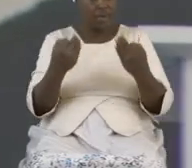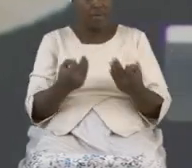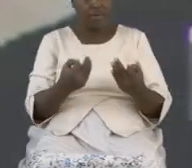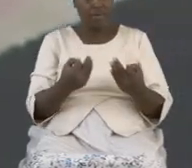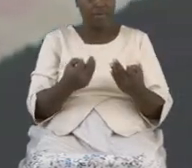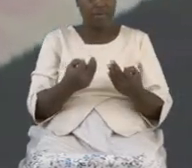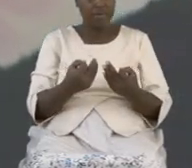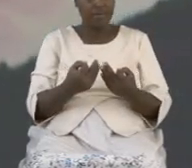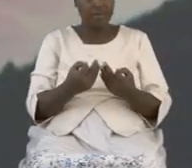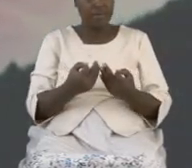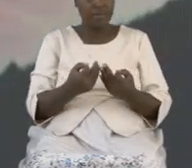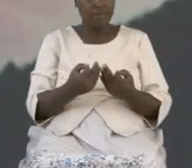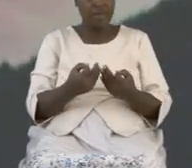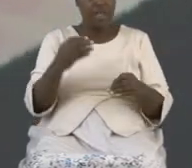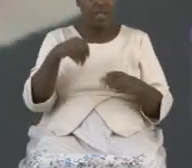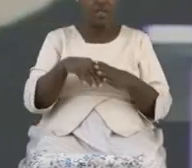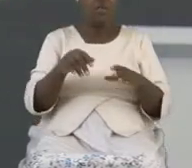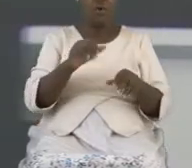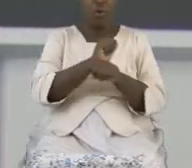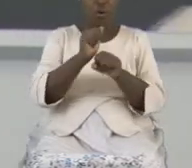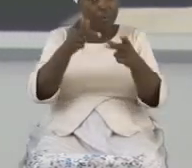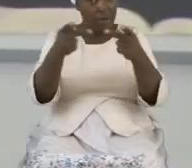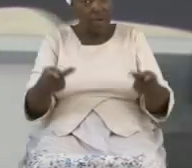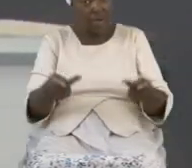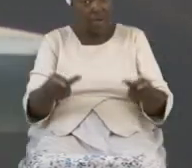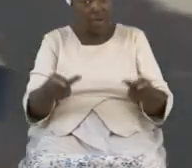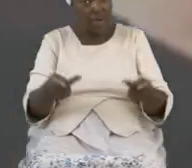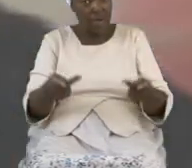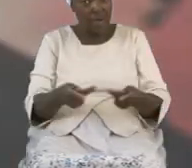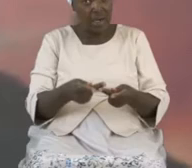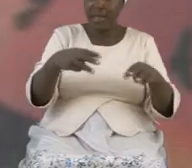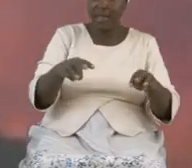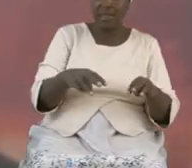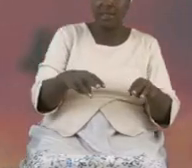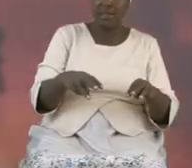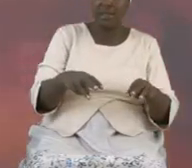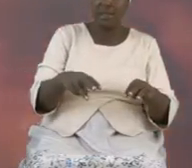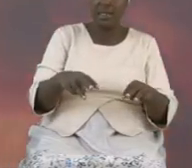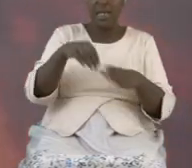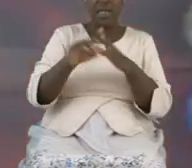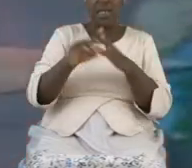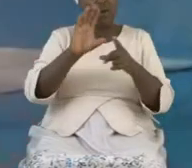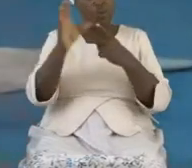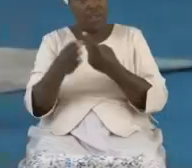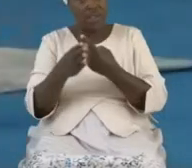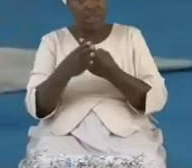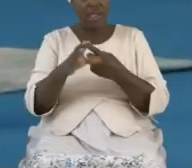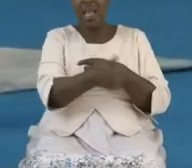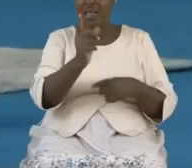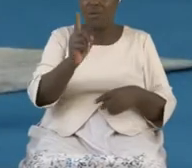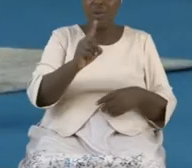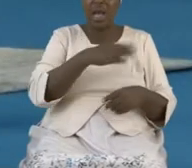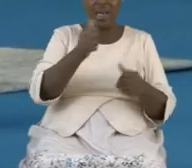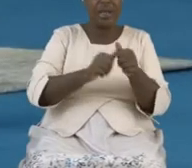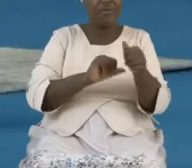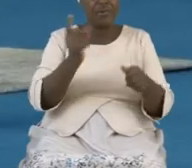your workplace, in the market, in a community, anywhere and everywhere